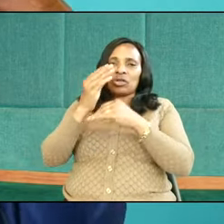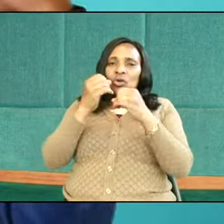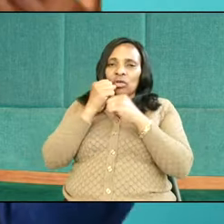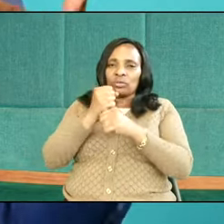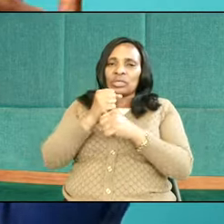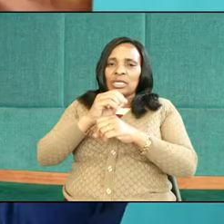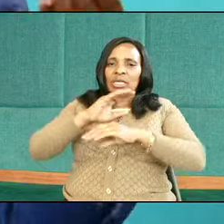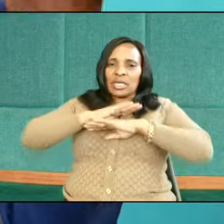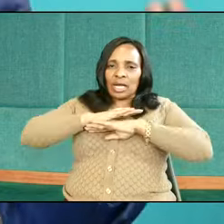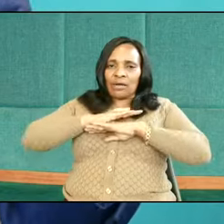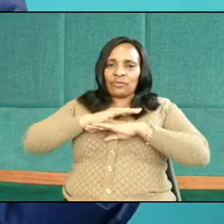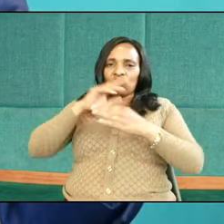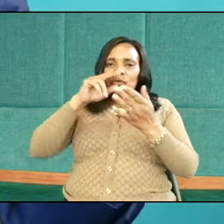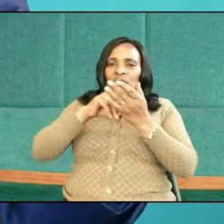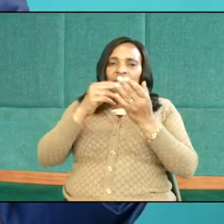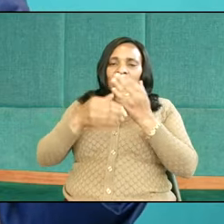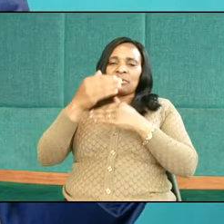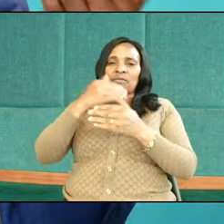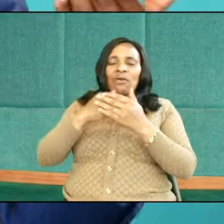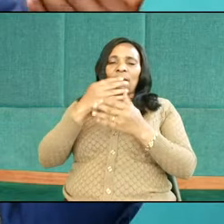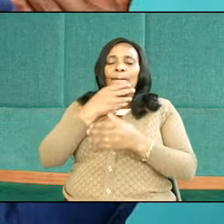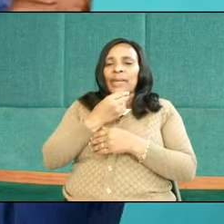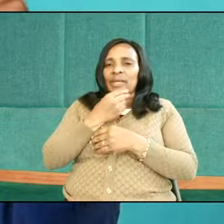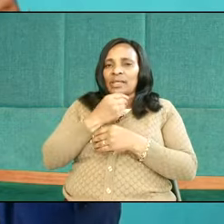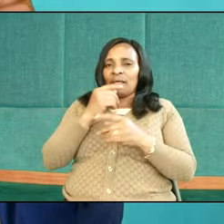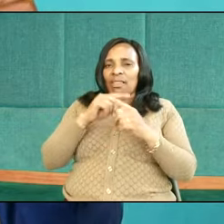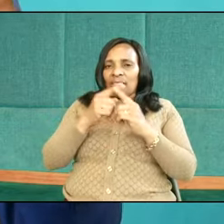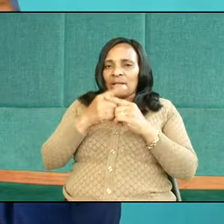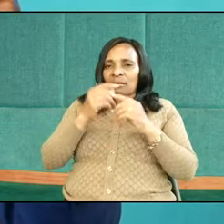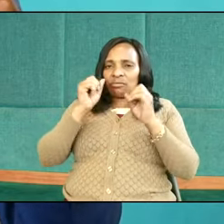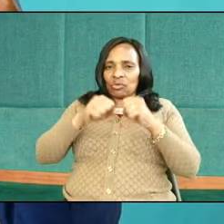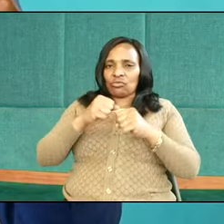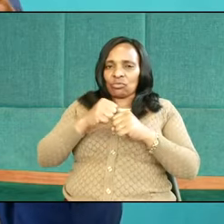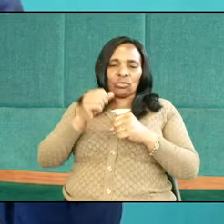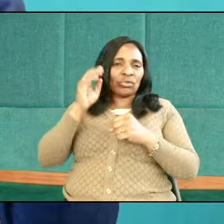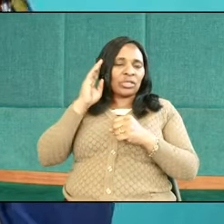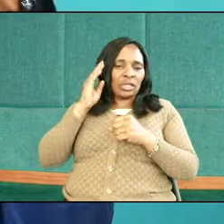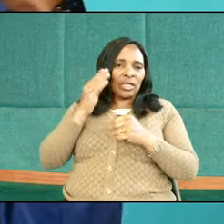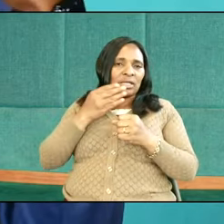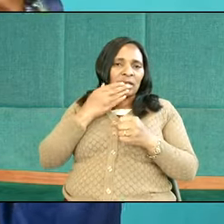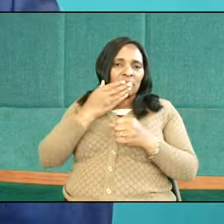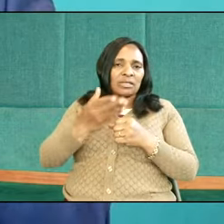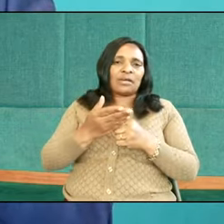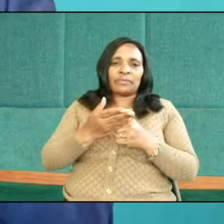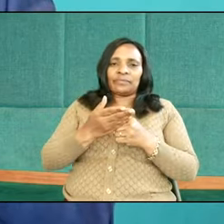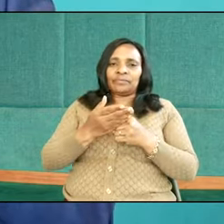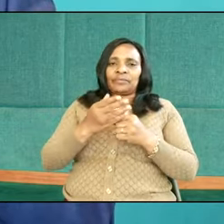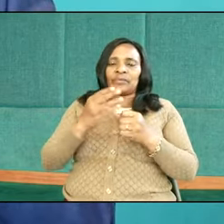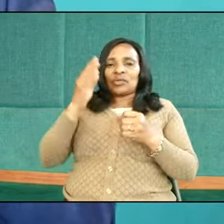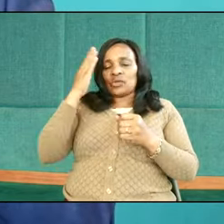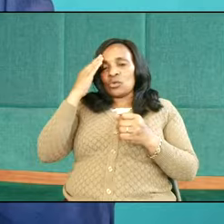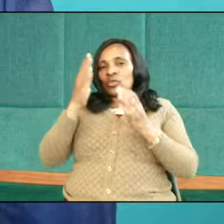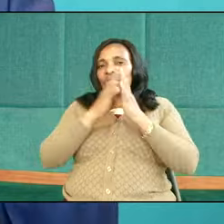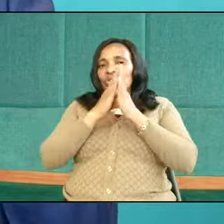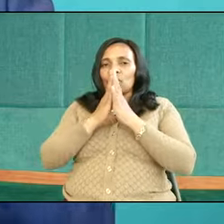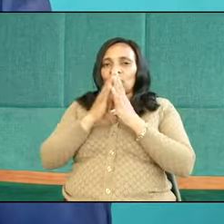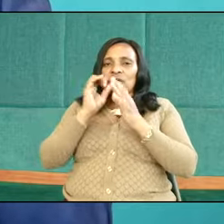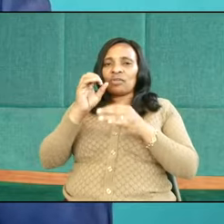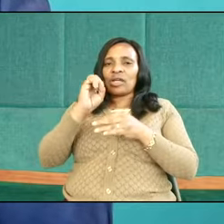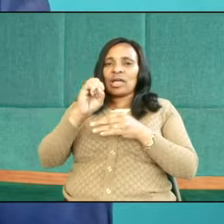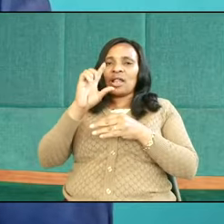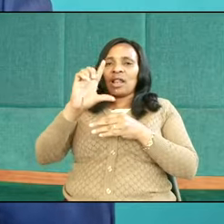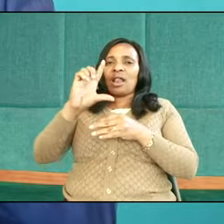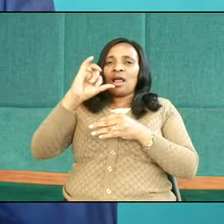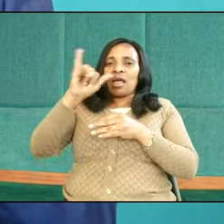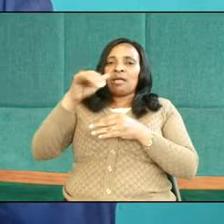to stand up for God before men, then indeed we shall yield the results. Amen. You know, the story of Elijah makes me think of one